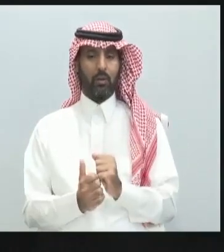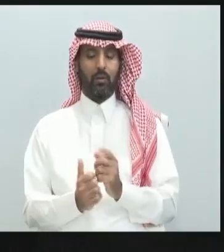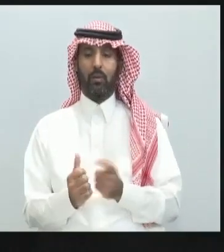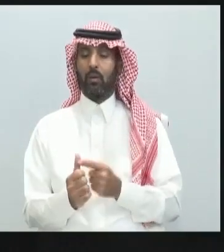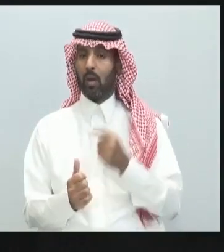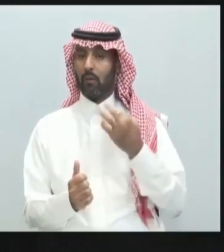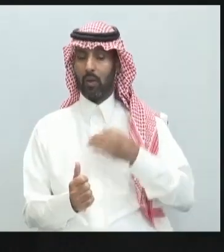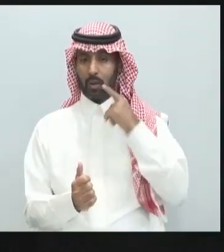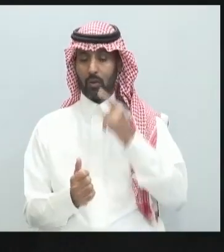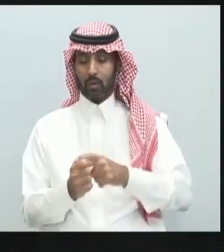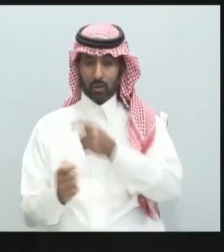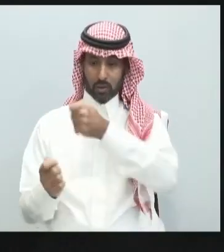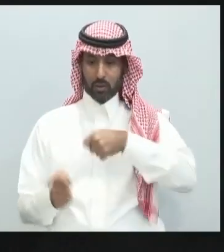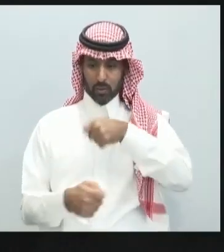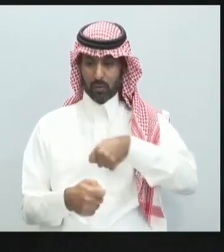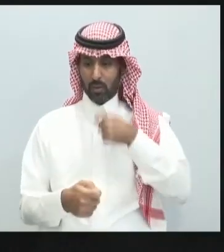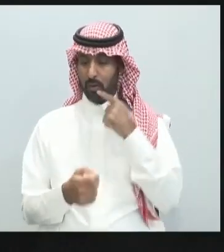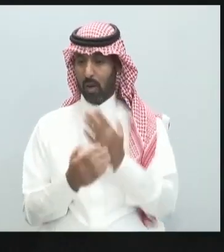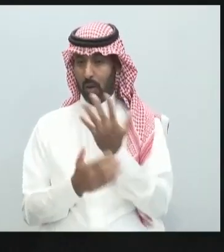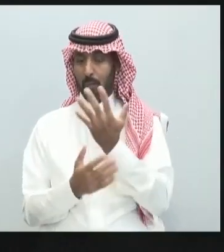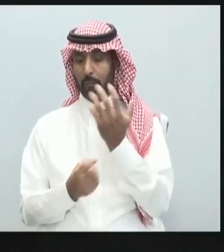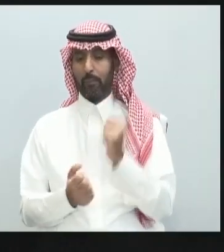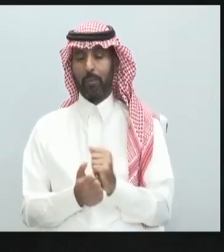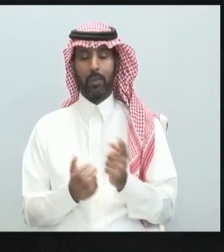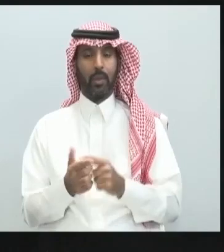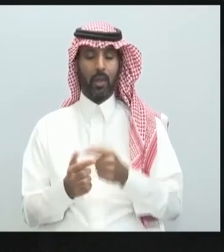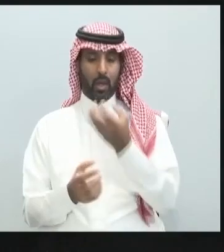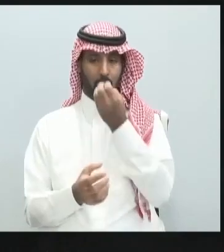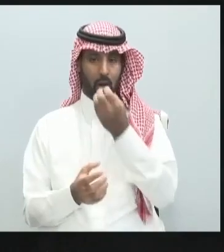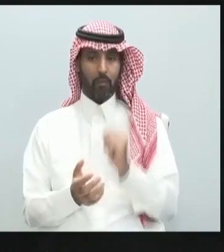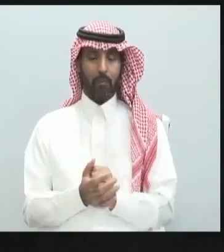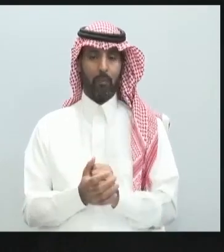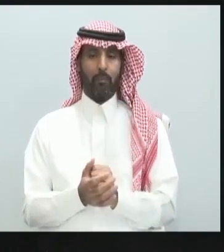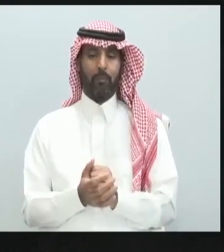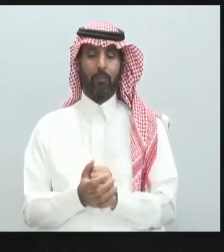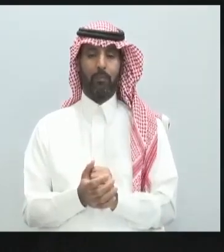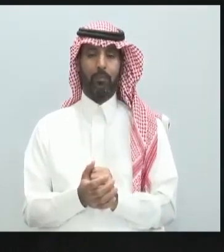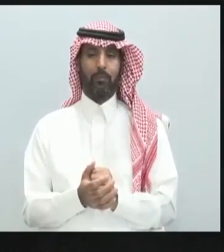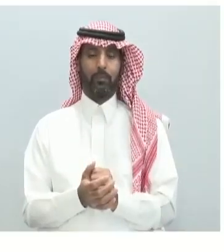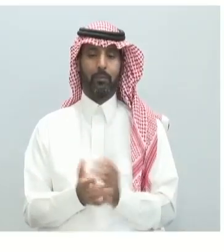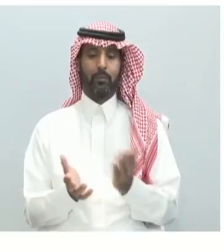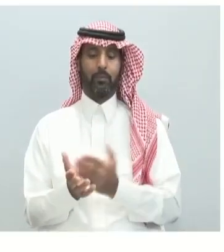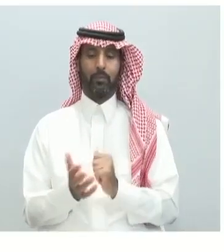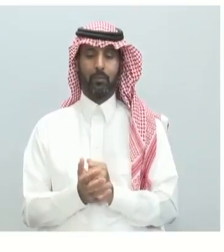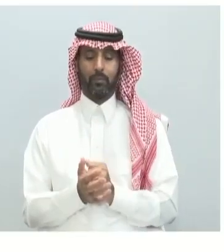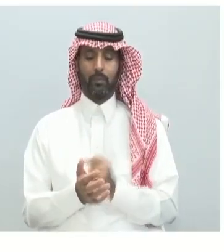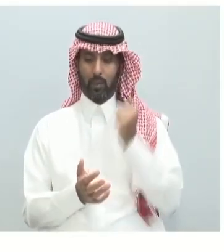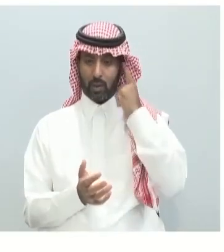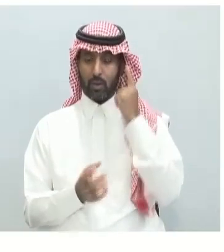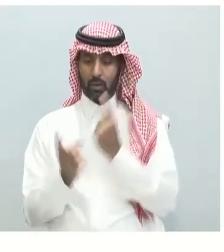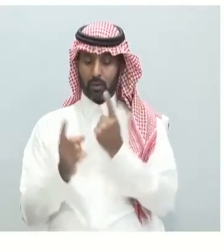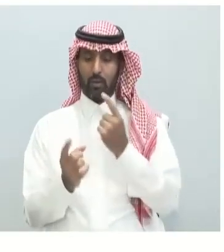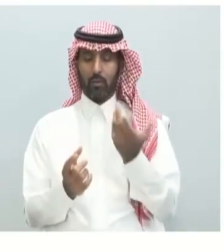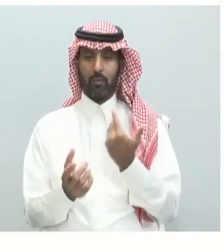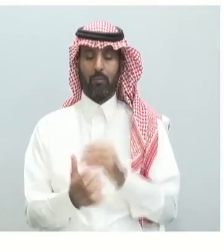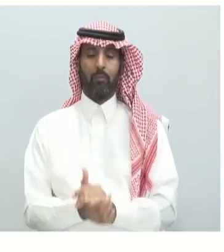farmers and the consumers, both of them. So, yes, this is an easy one, actually, that they get to know